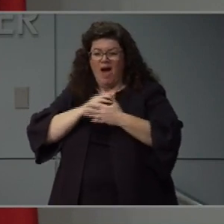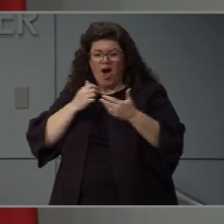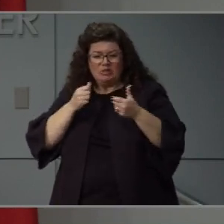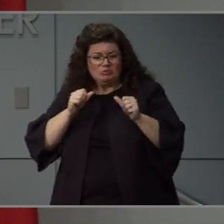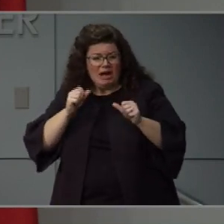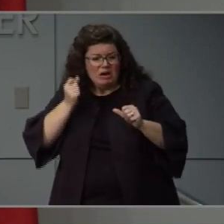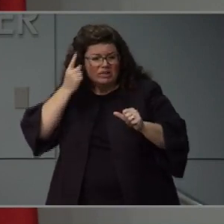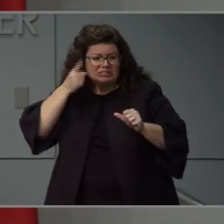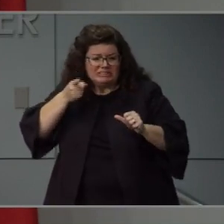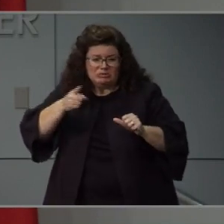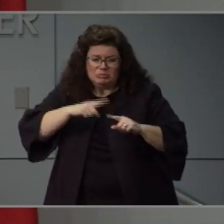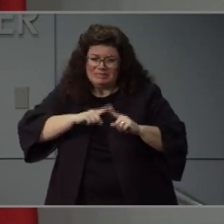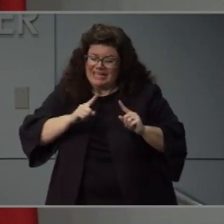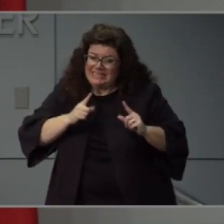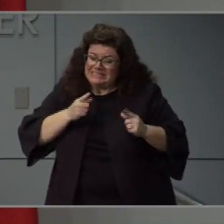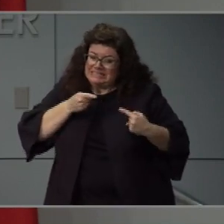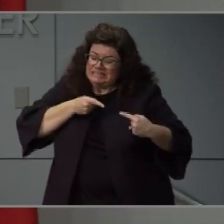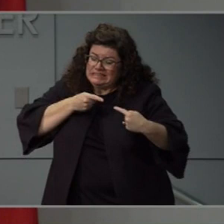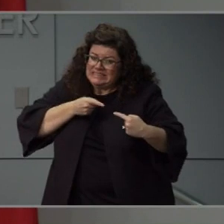Try. Not great.